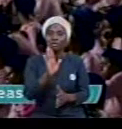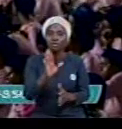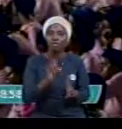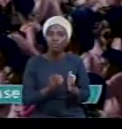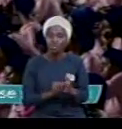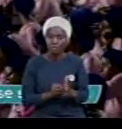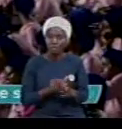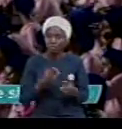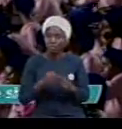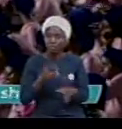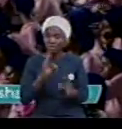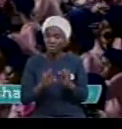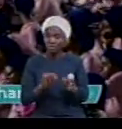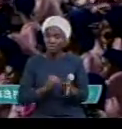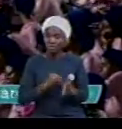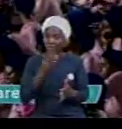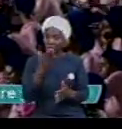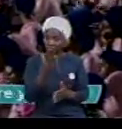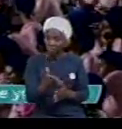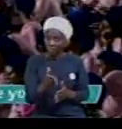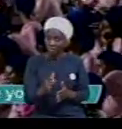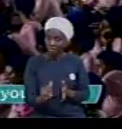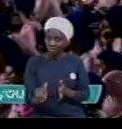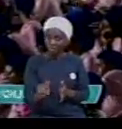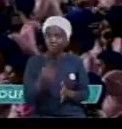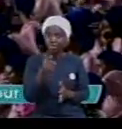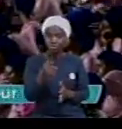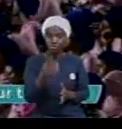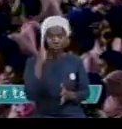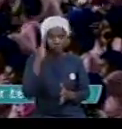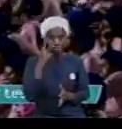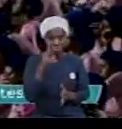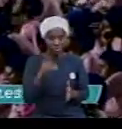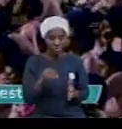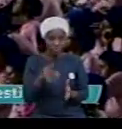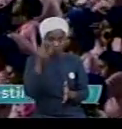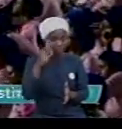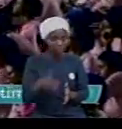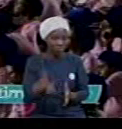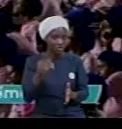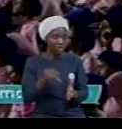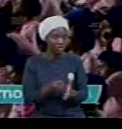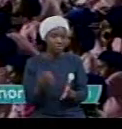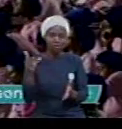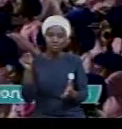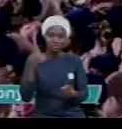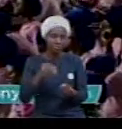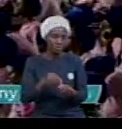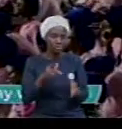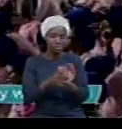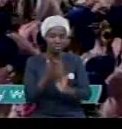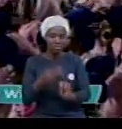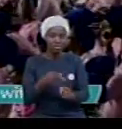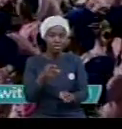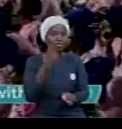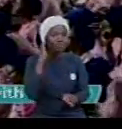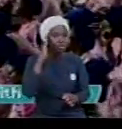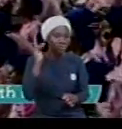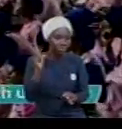still there, you will see it no more. You will testify over it in Jesus'